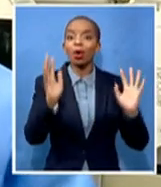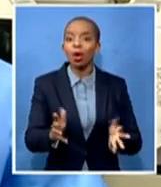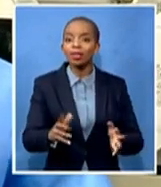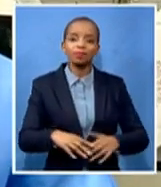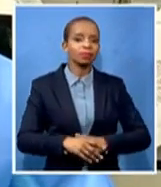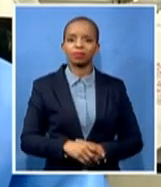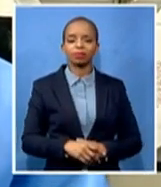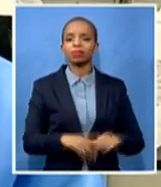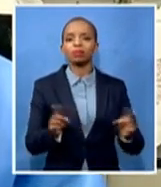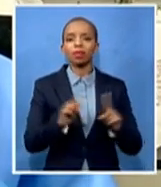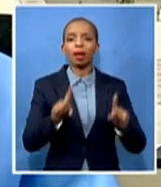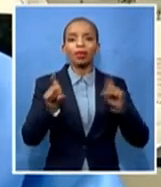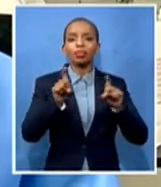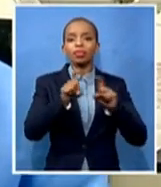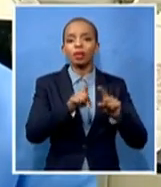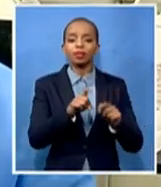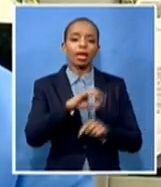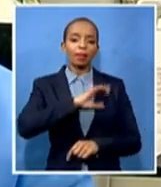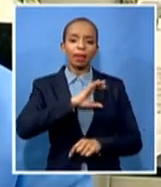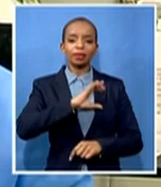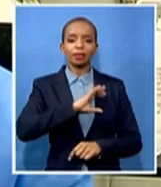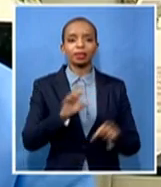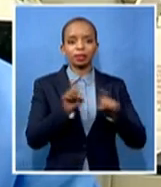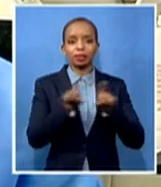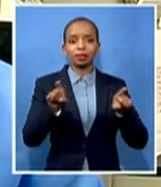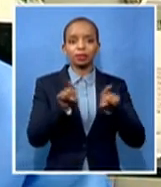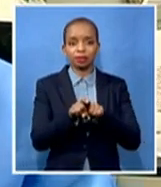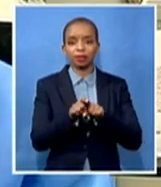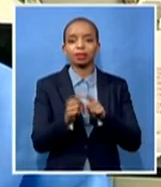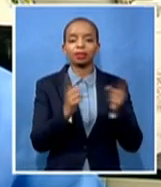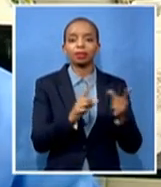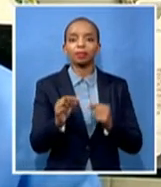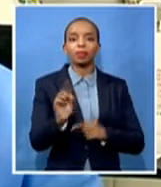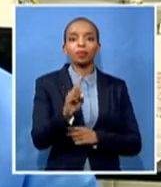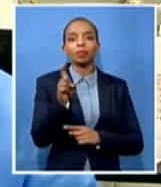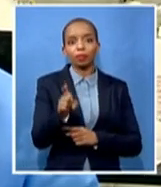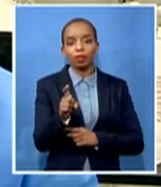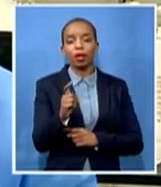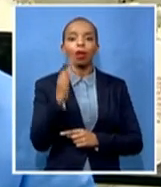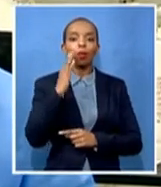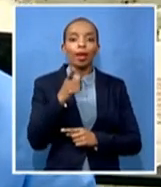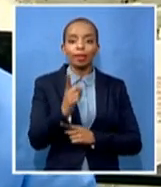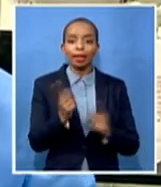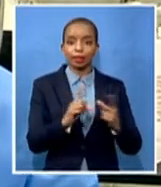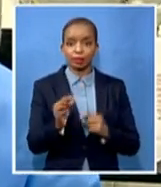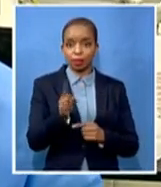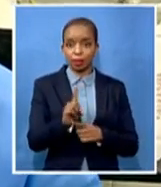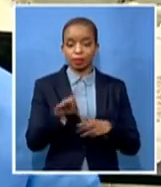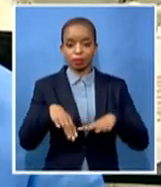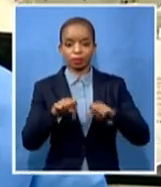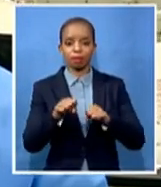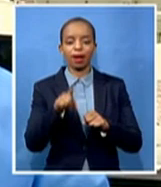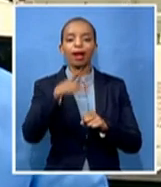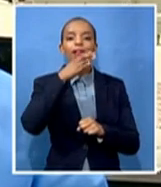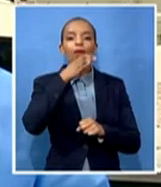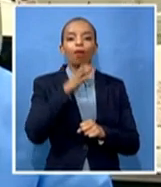patients, all of those things that are affected by alcohol as well will then decrease. That is the